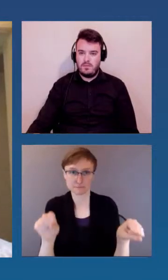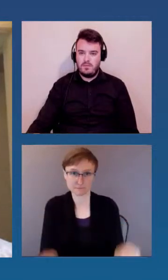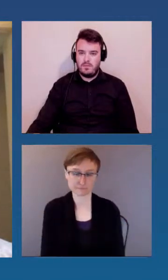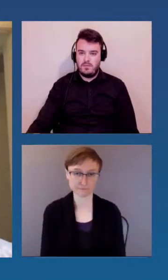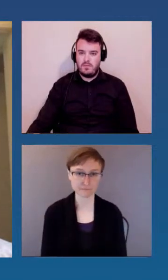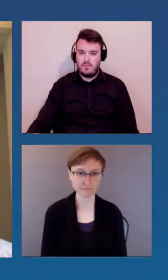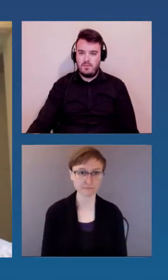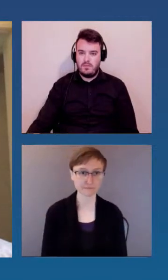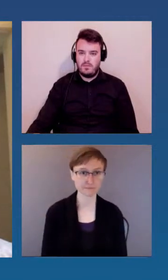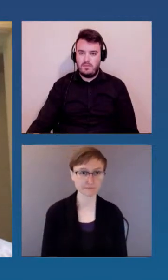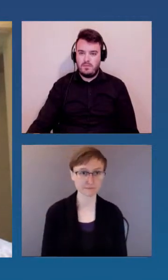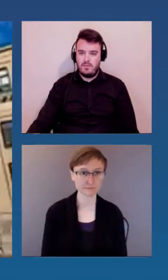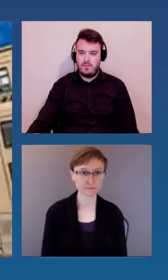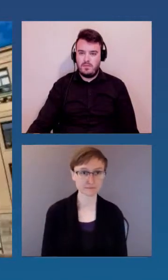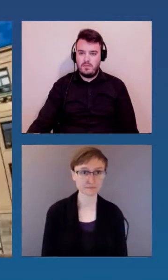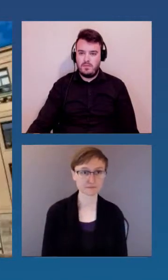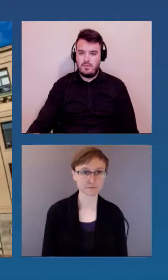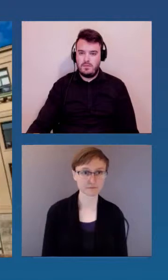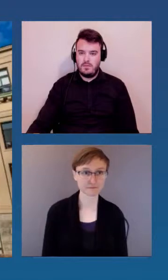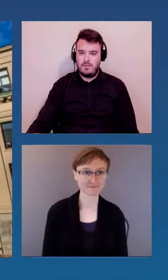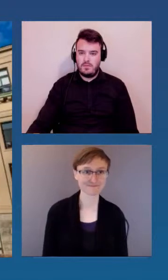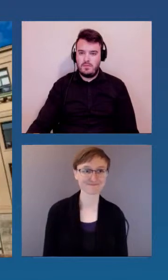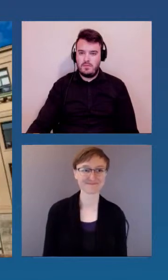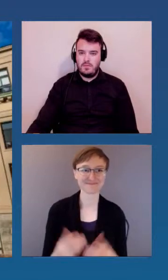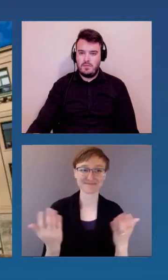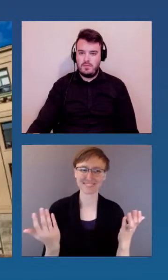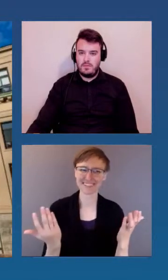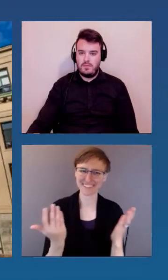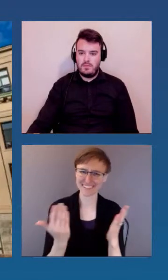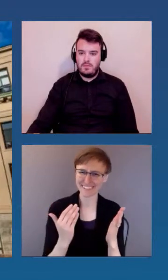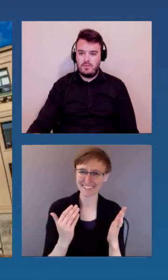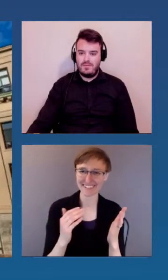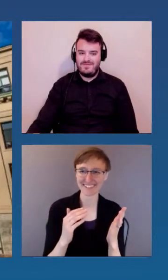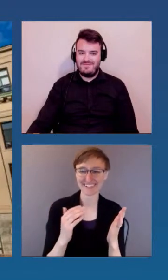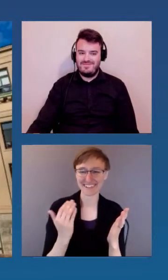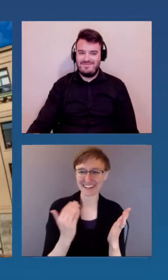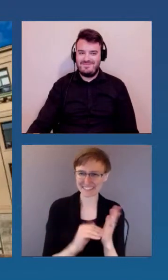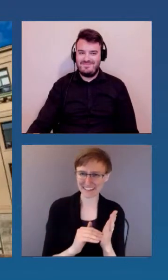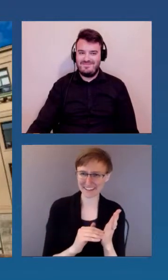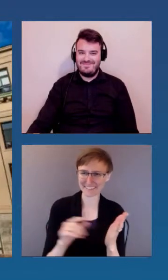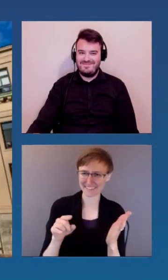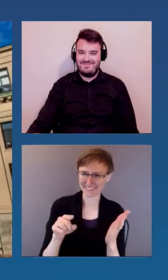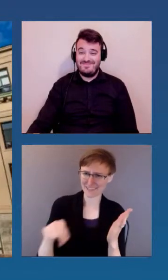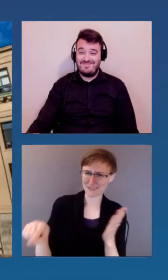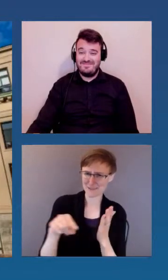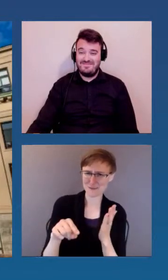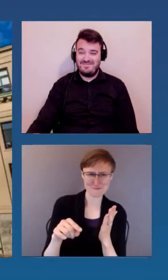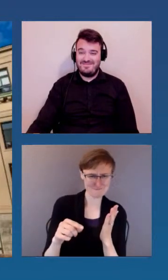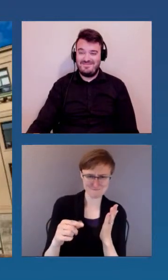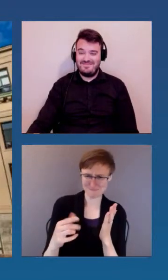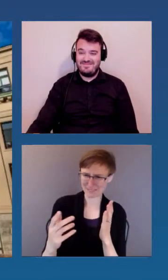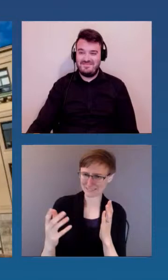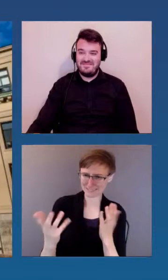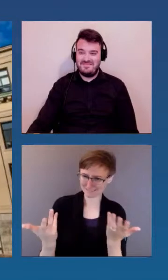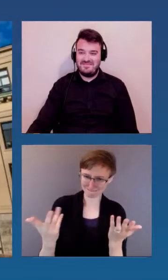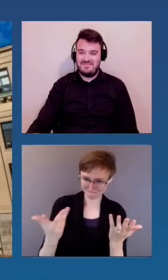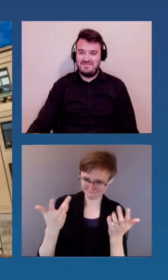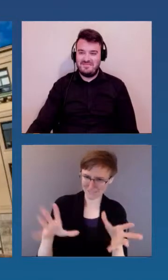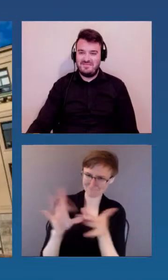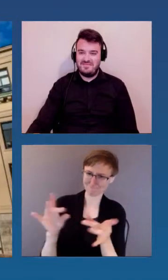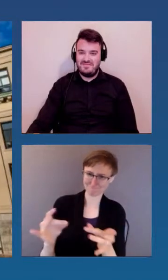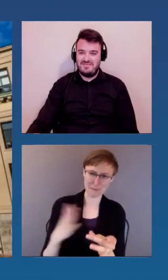will adjust to the situation and adapt, but same